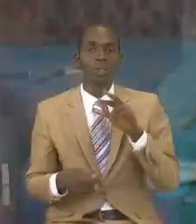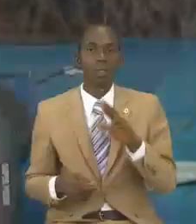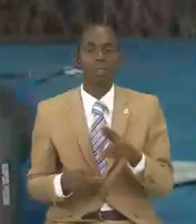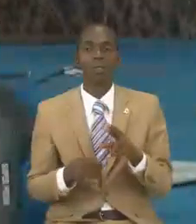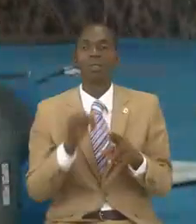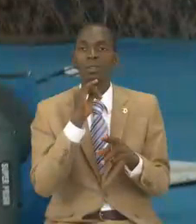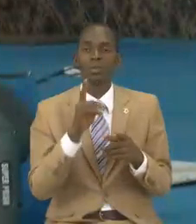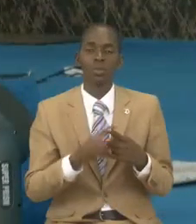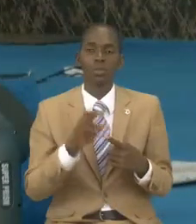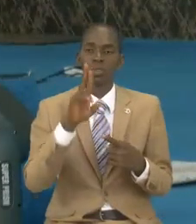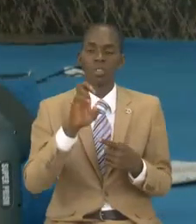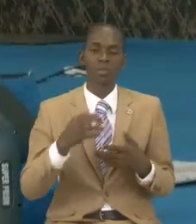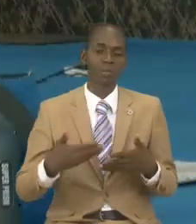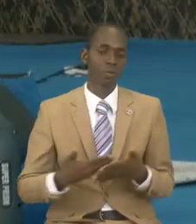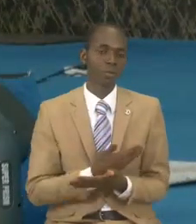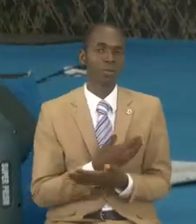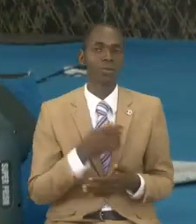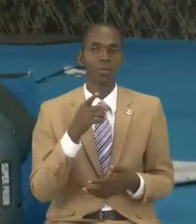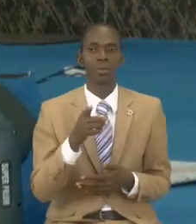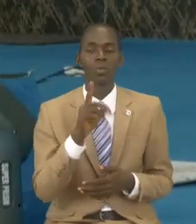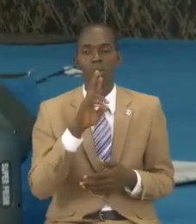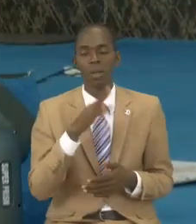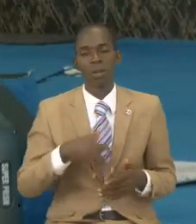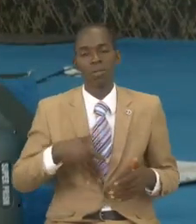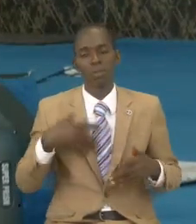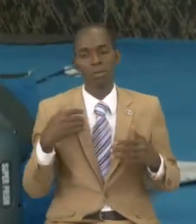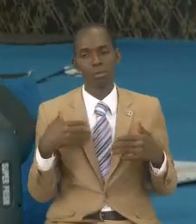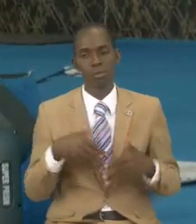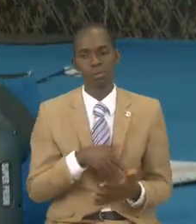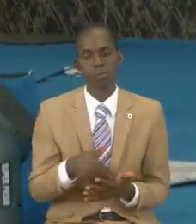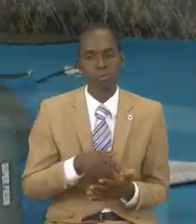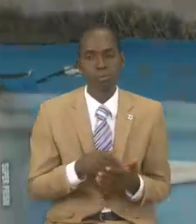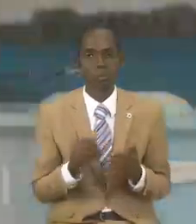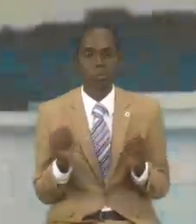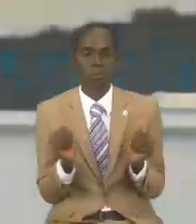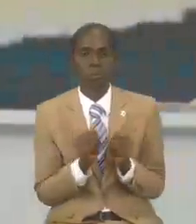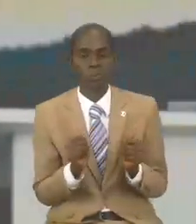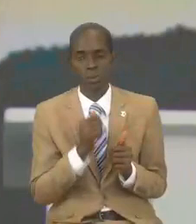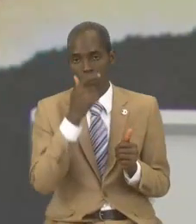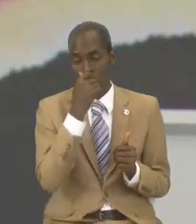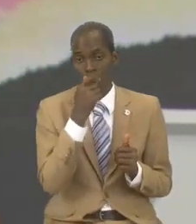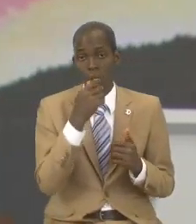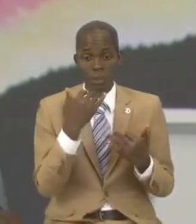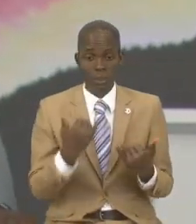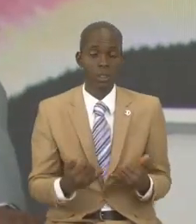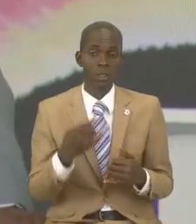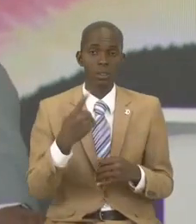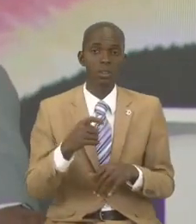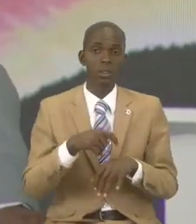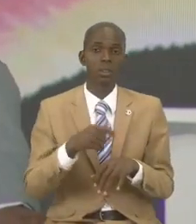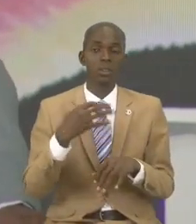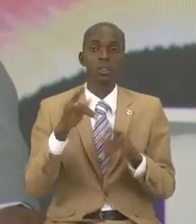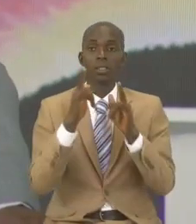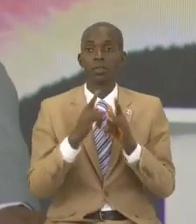dry. You're feeling cold. You're feeling lukewarm. And then retreat time has come. And then your